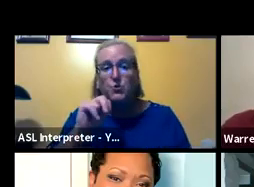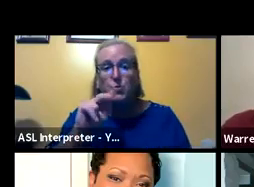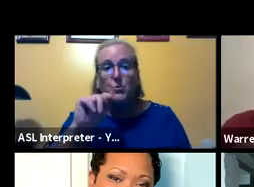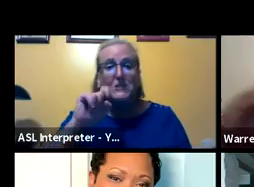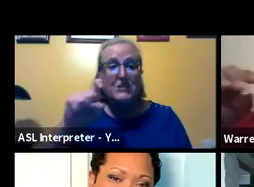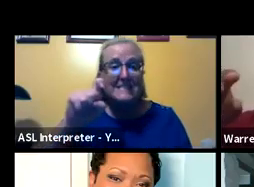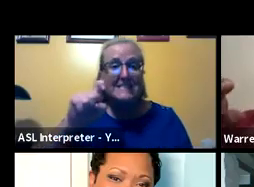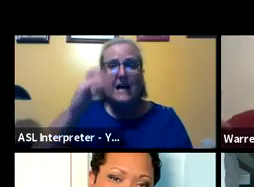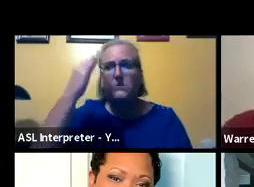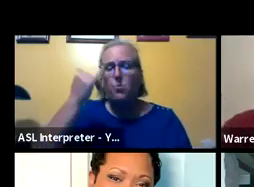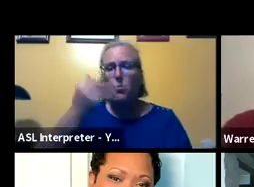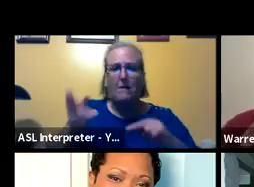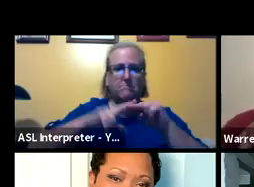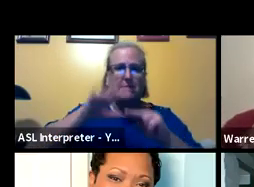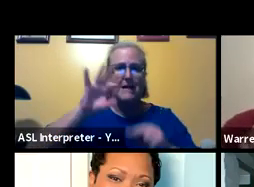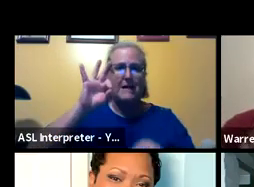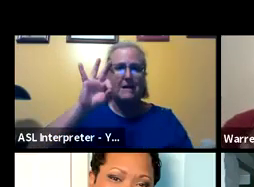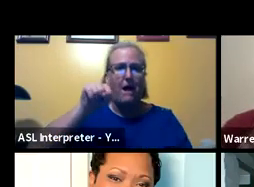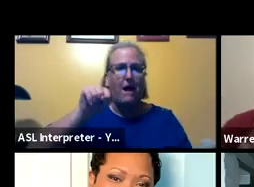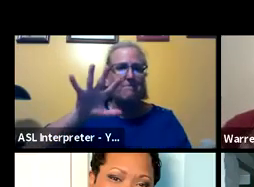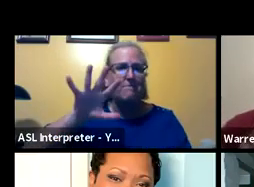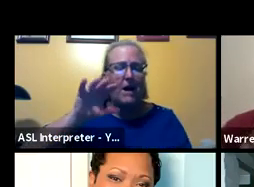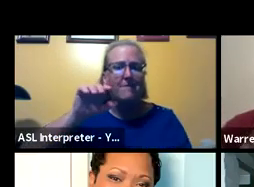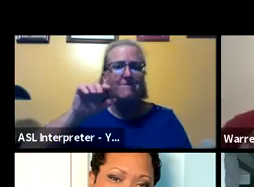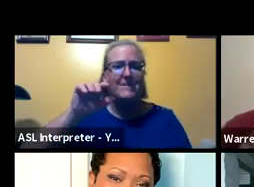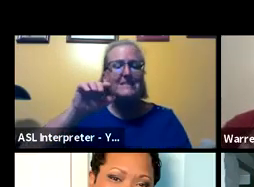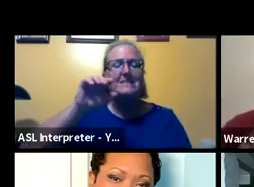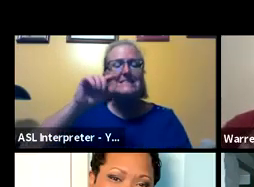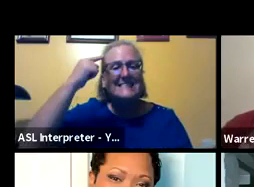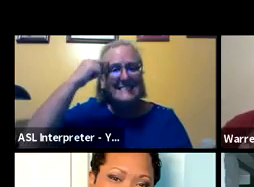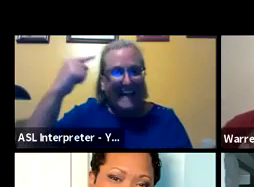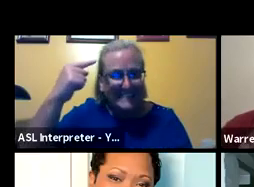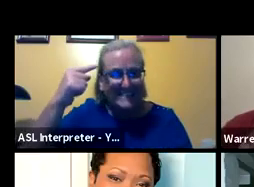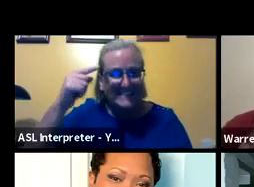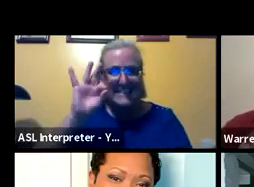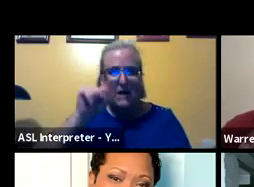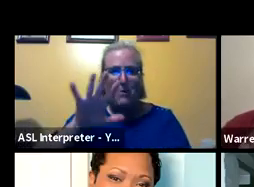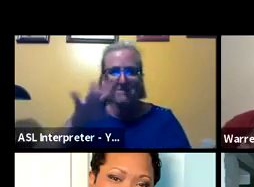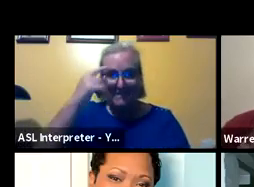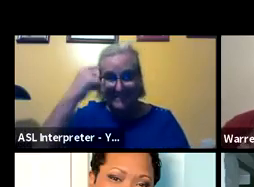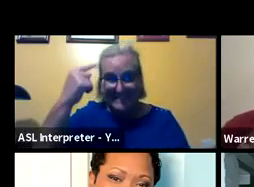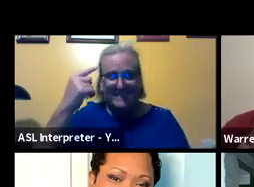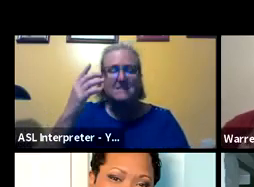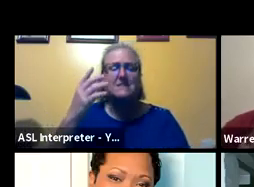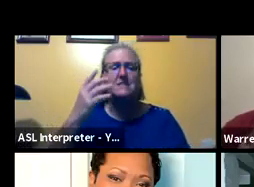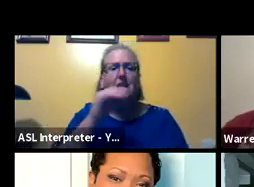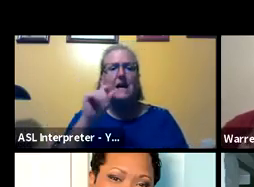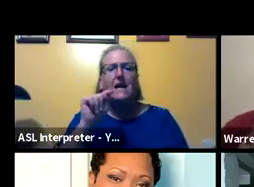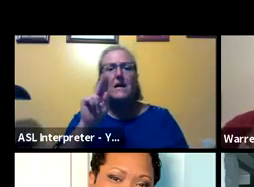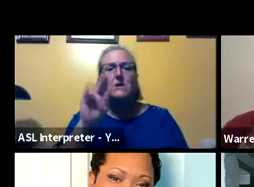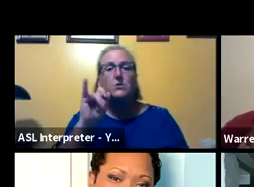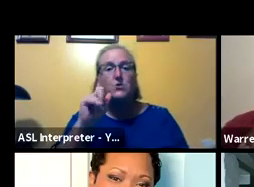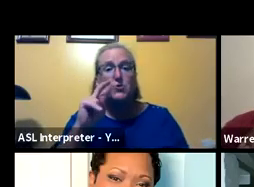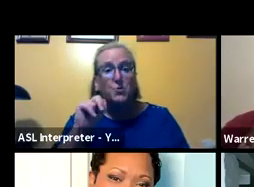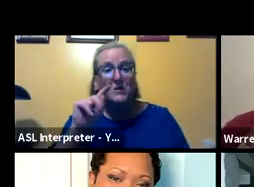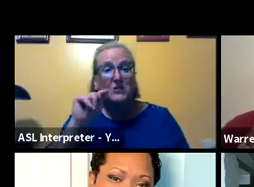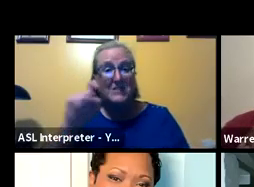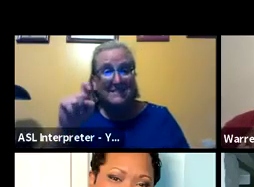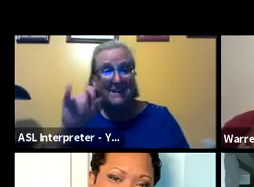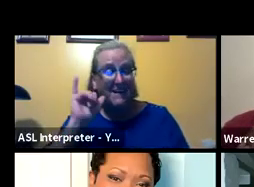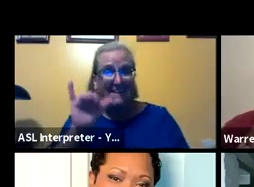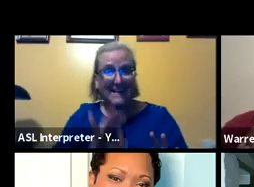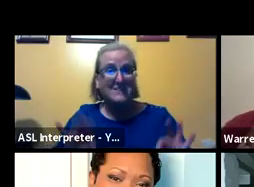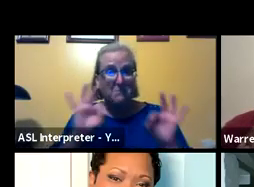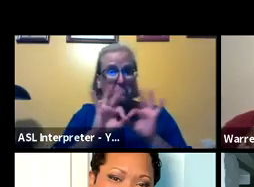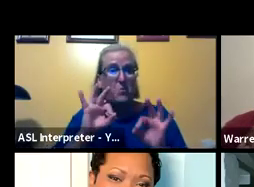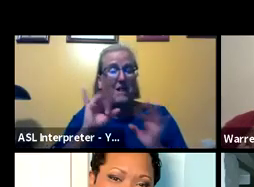9.5%, 9.5 cents, not percent, cents. The tuition tax is important. It's how we make sure